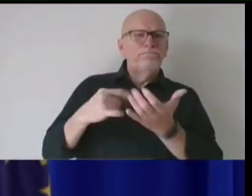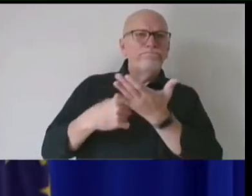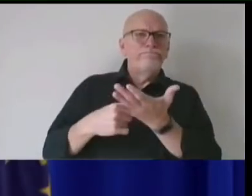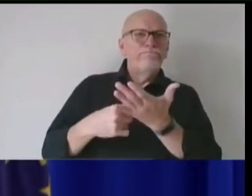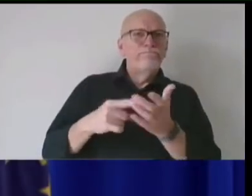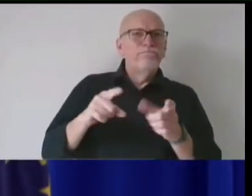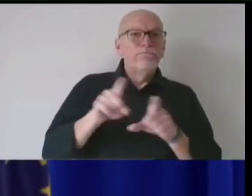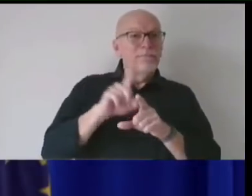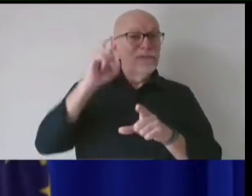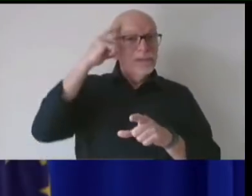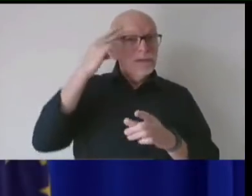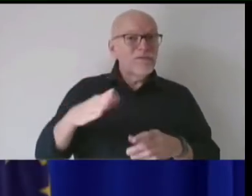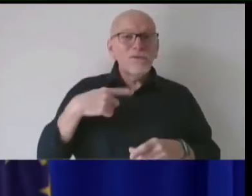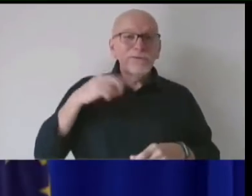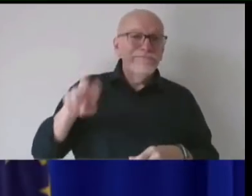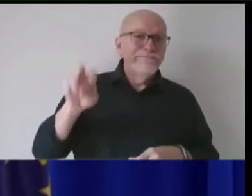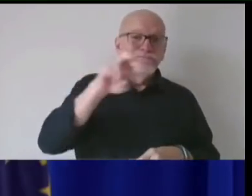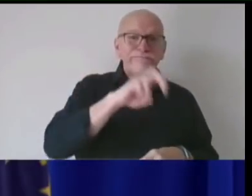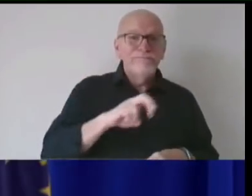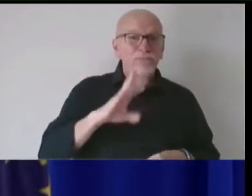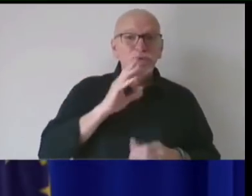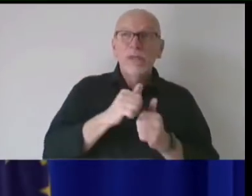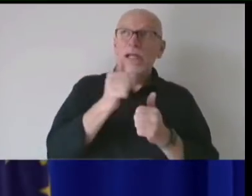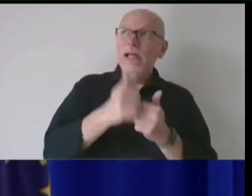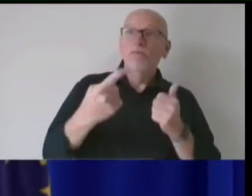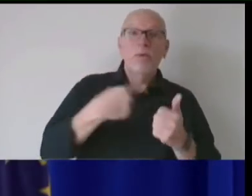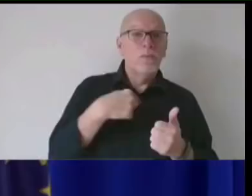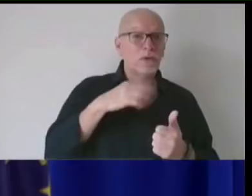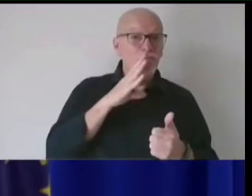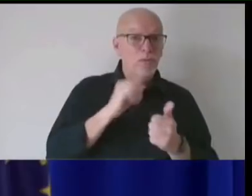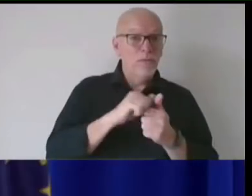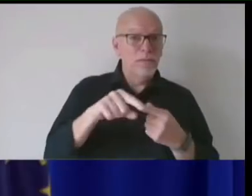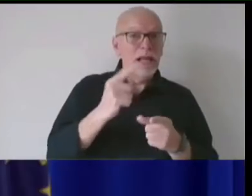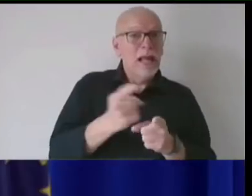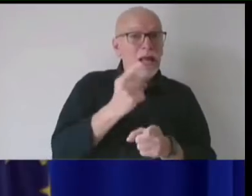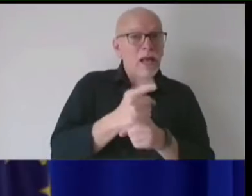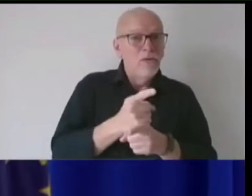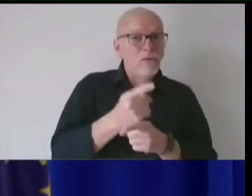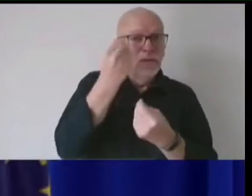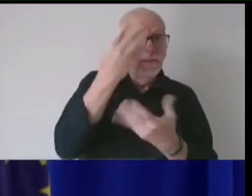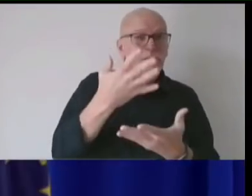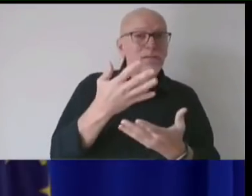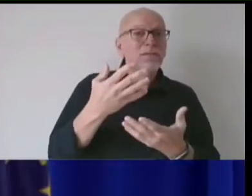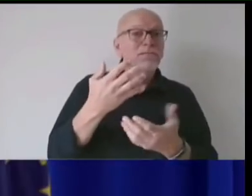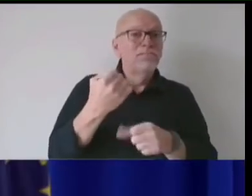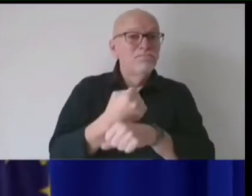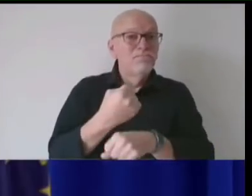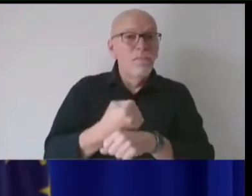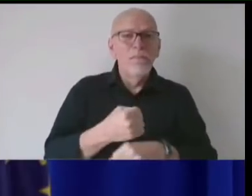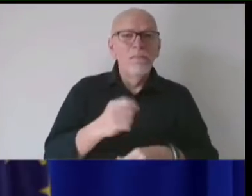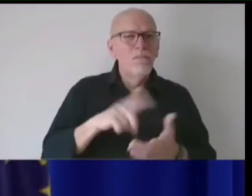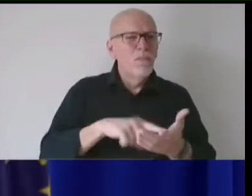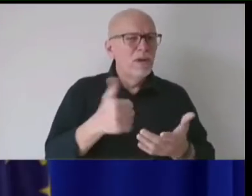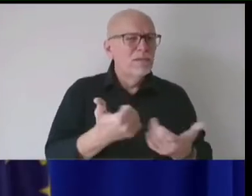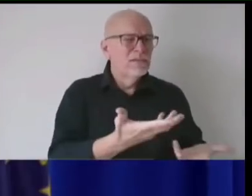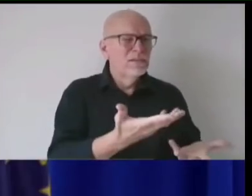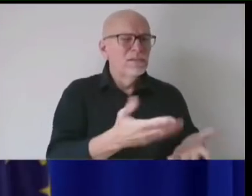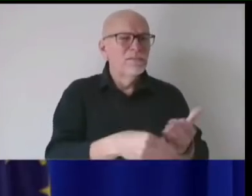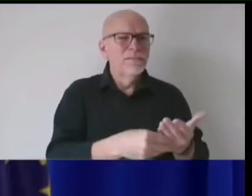the governor, across the state with anybody that we talk to about accurate data and information. Lindsay, what else would you add to